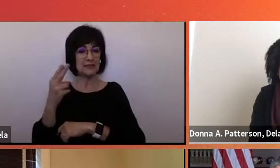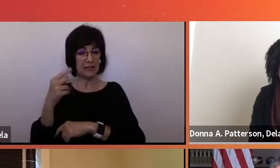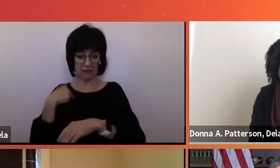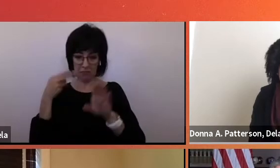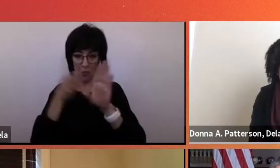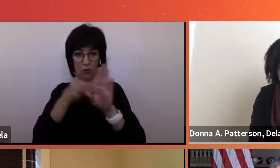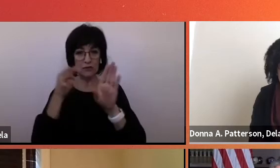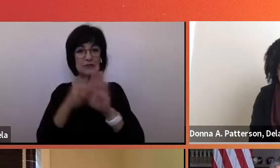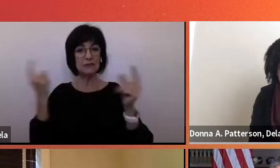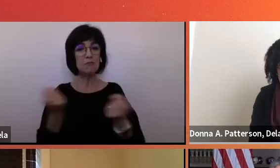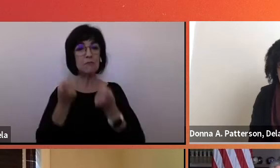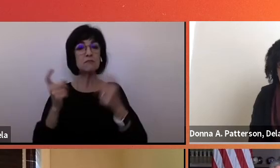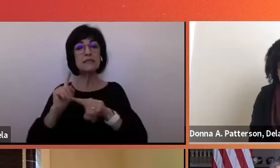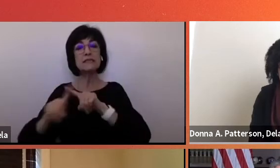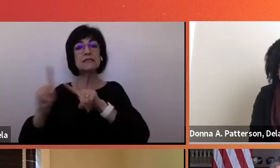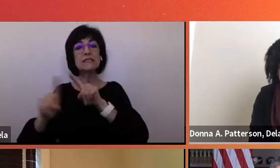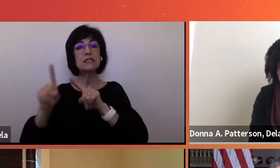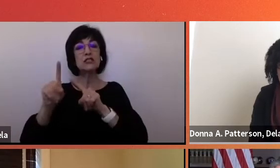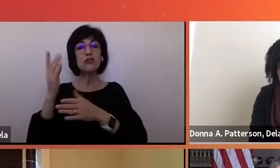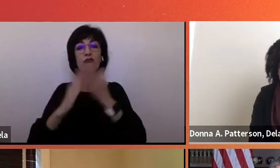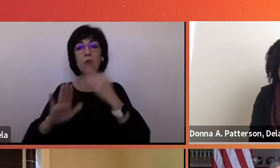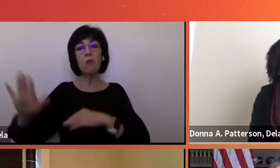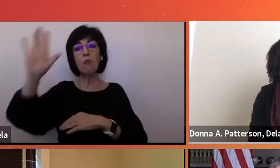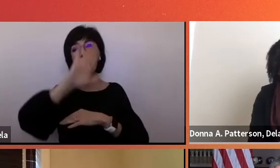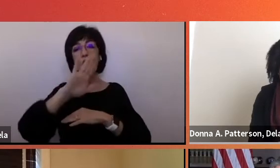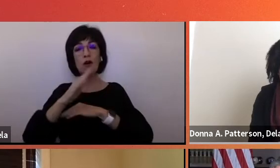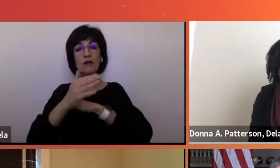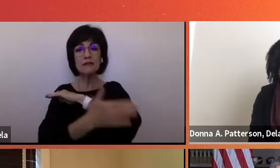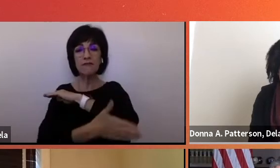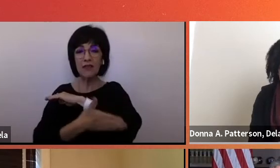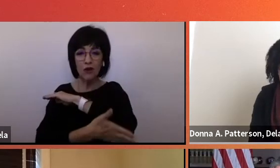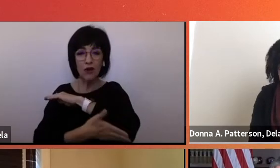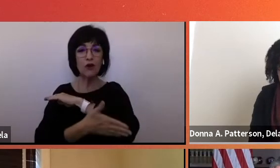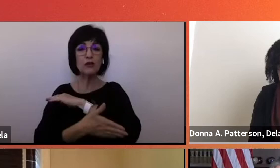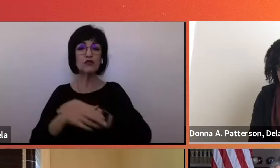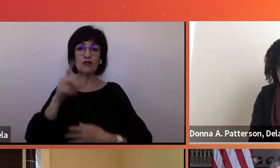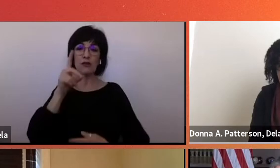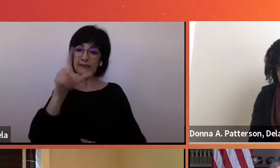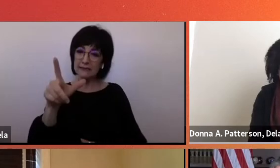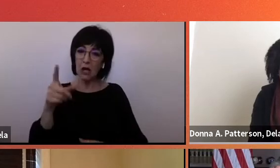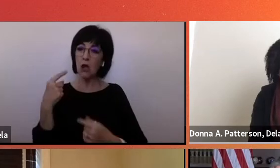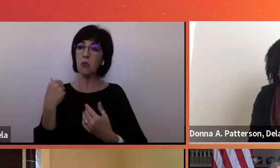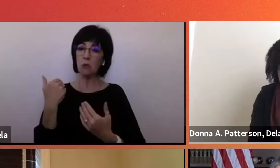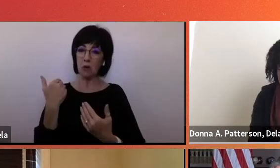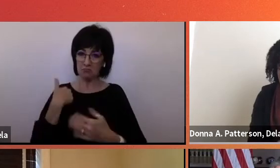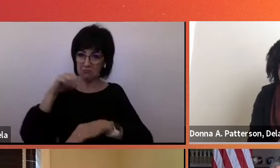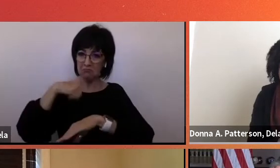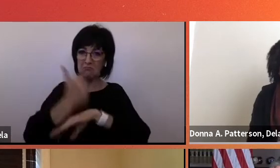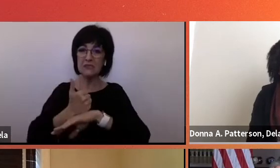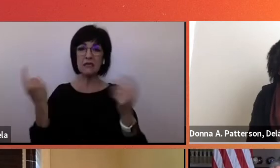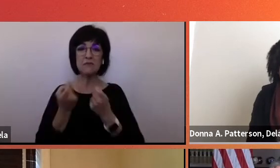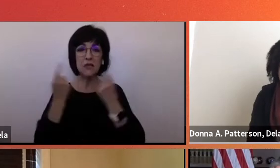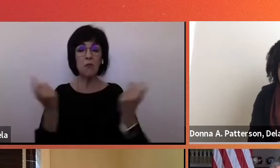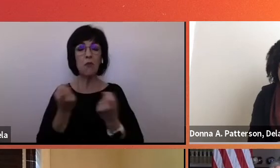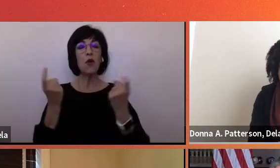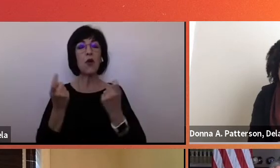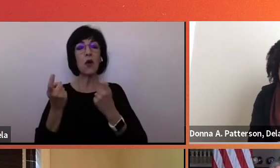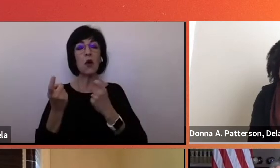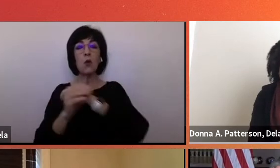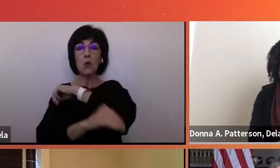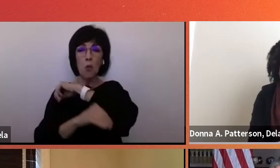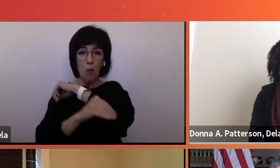in different parts of the country. A lot of the country, including Delaware, has celebrations, New Orleans,